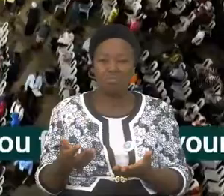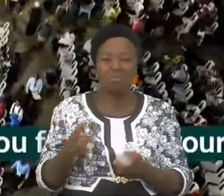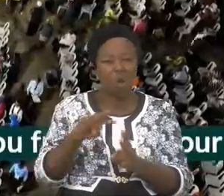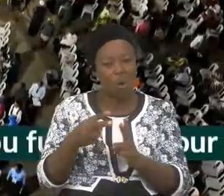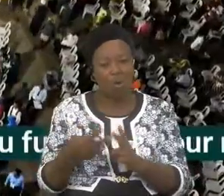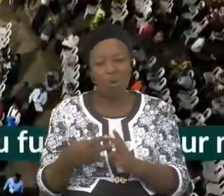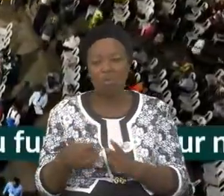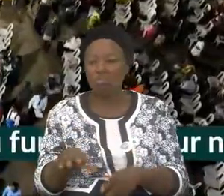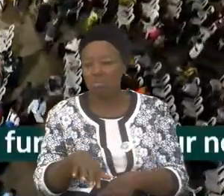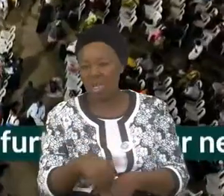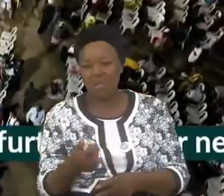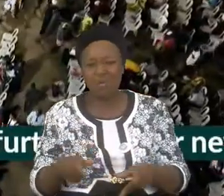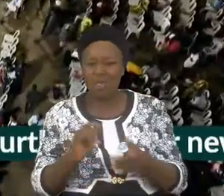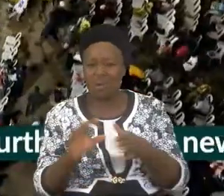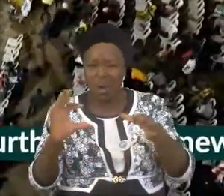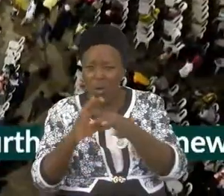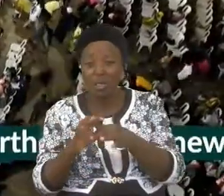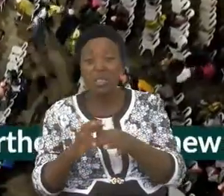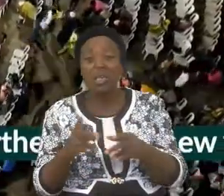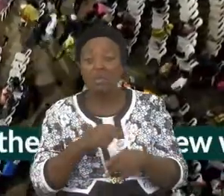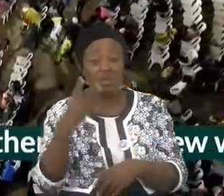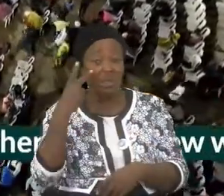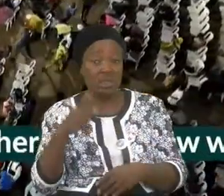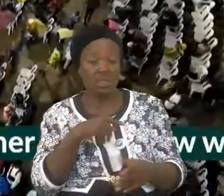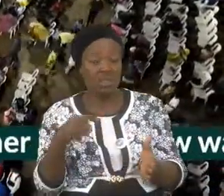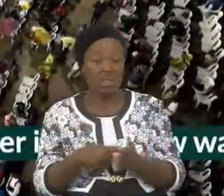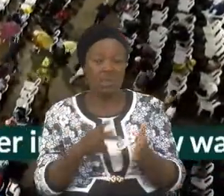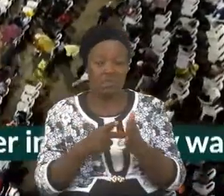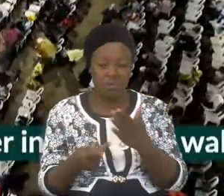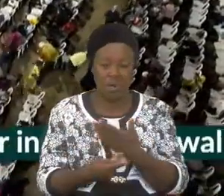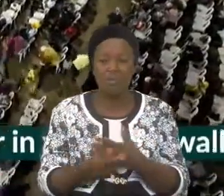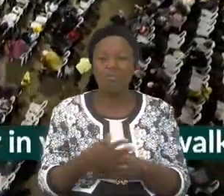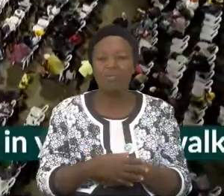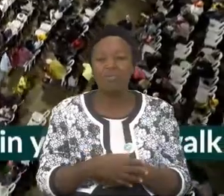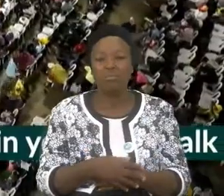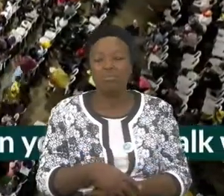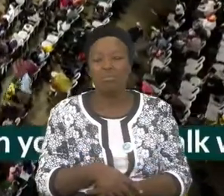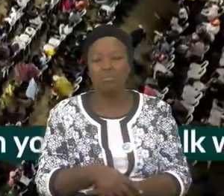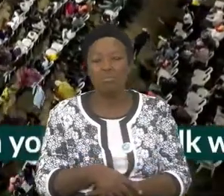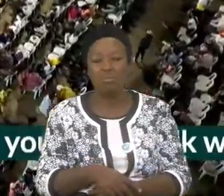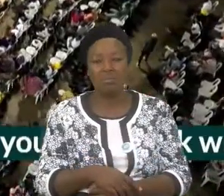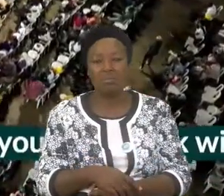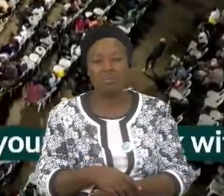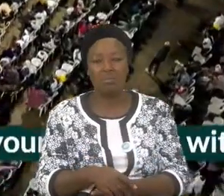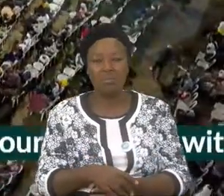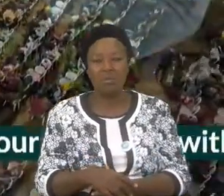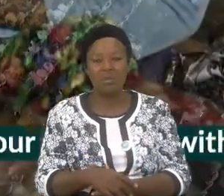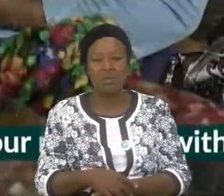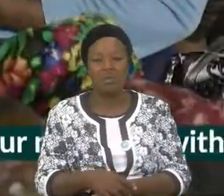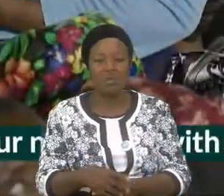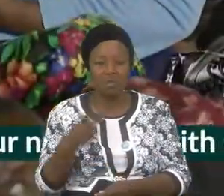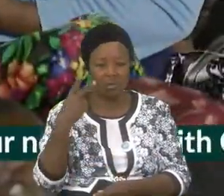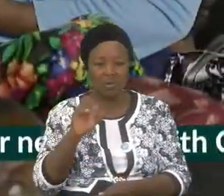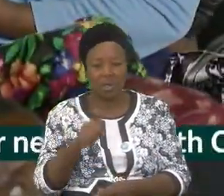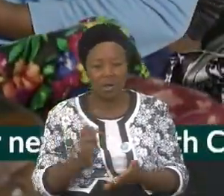social media platforms. Please listen now. You can write it down so that you send your message to us, so that